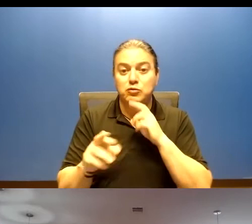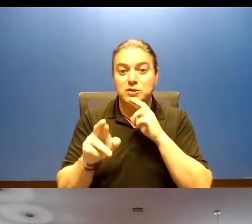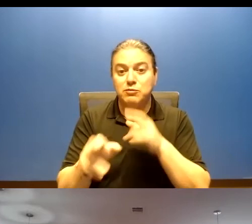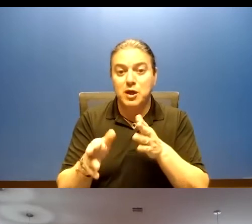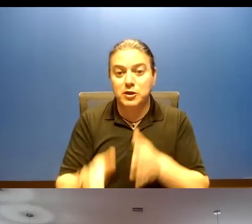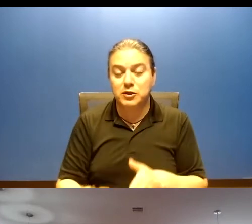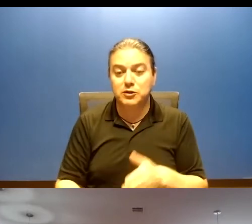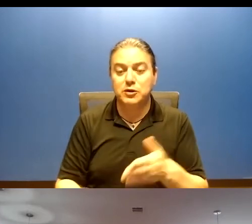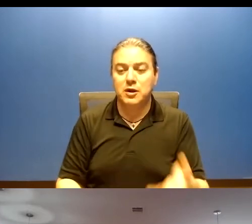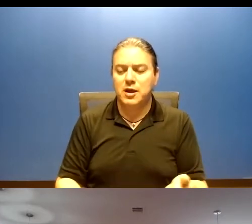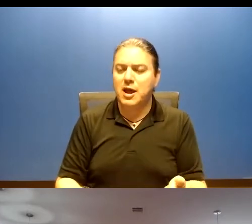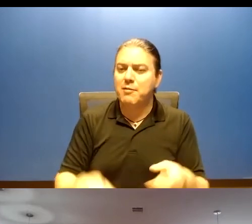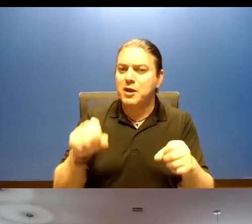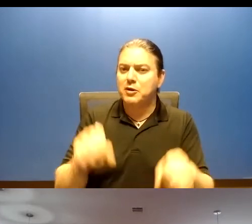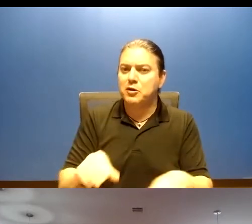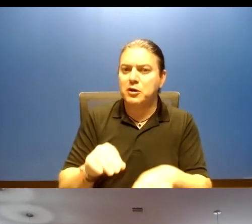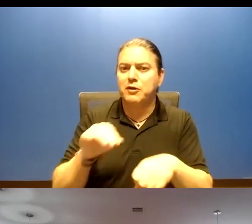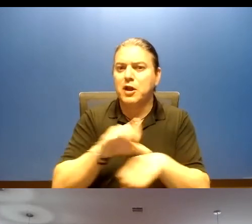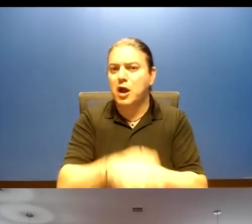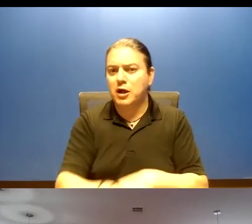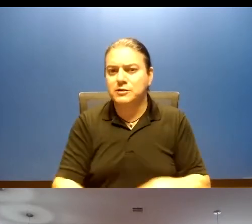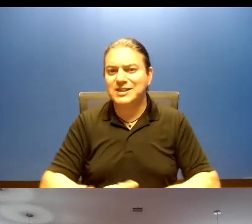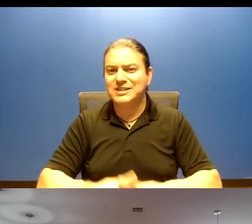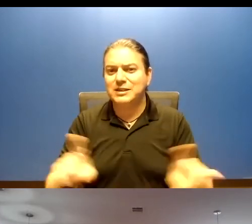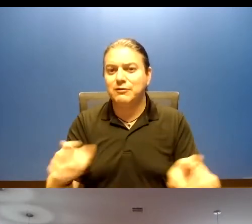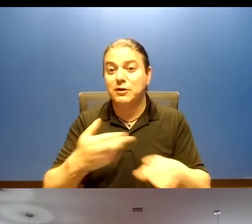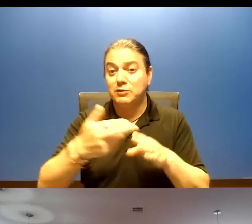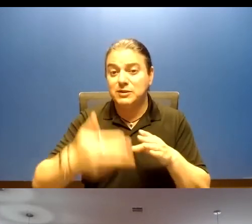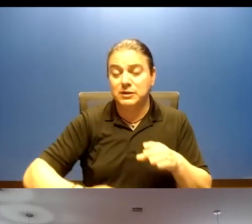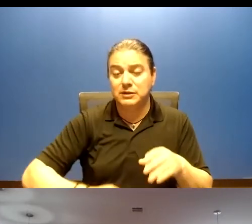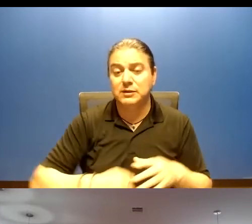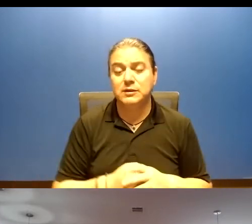would that have caused a difference in the outcome? And I think the fact that